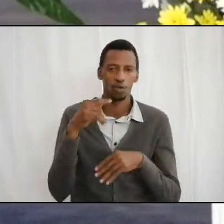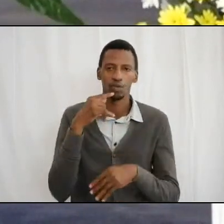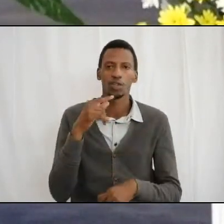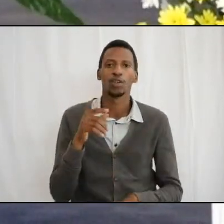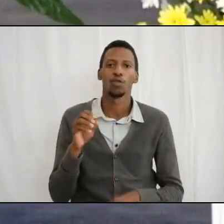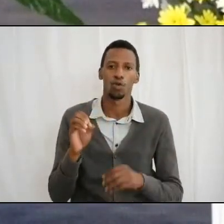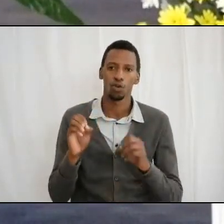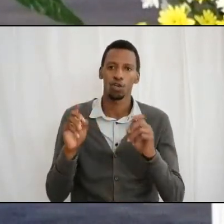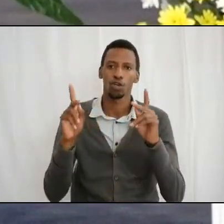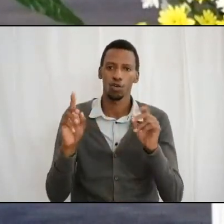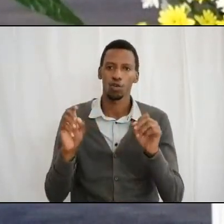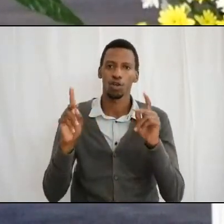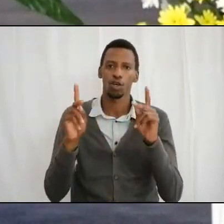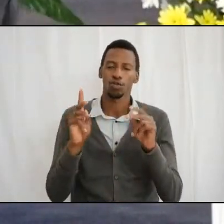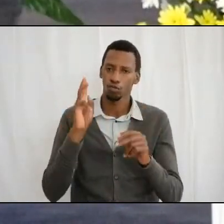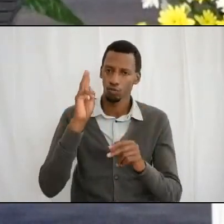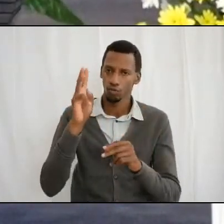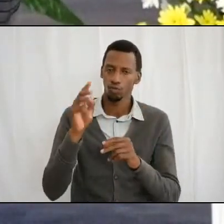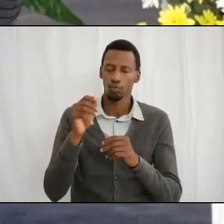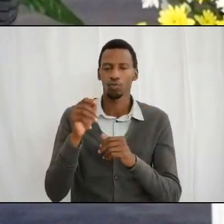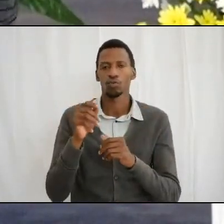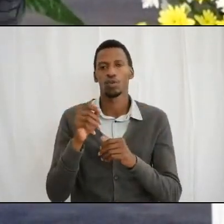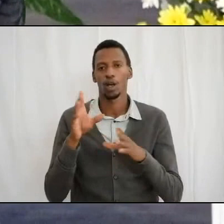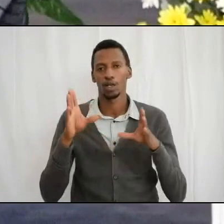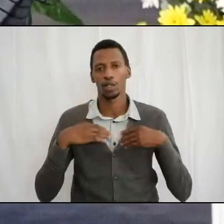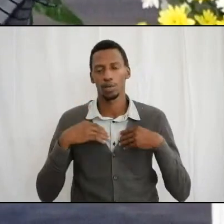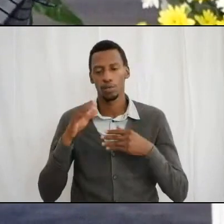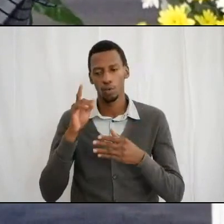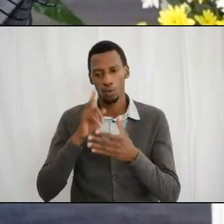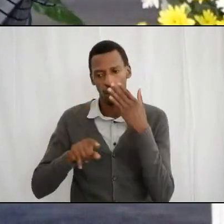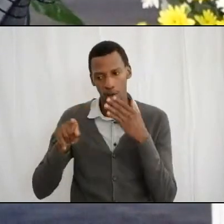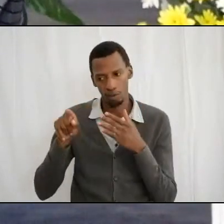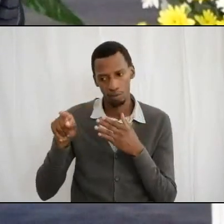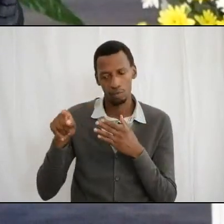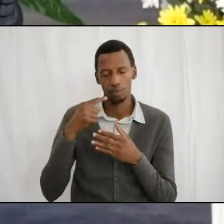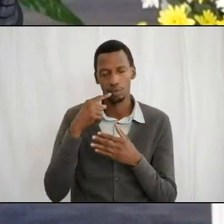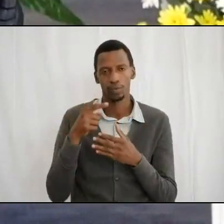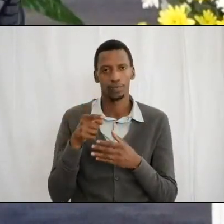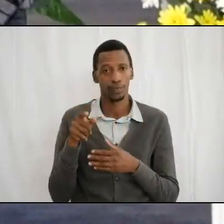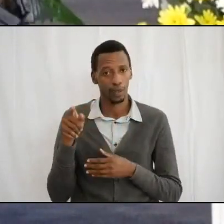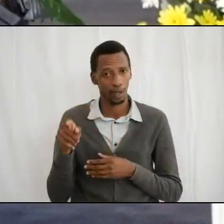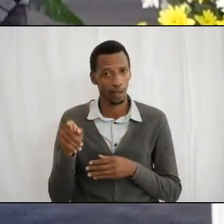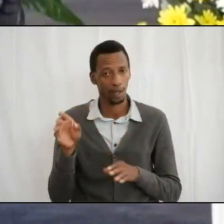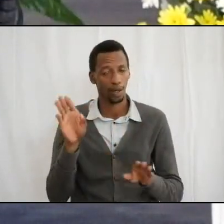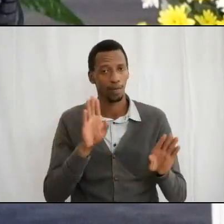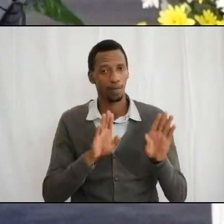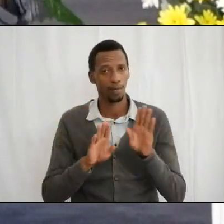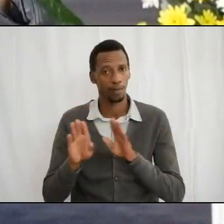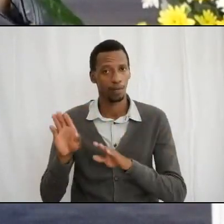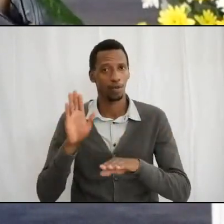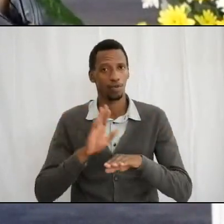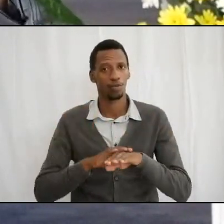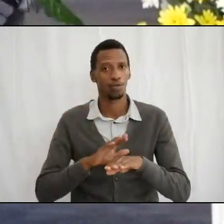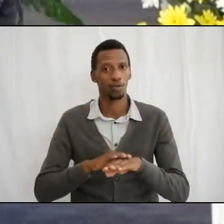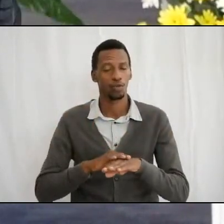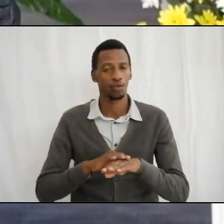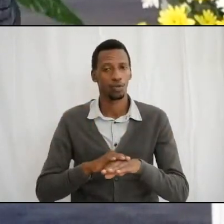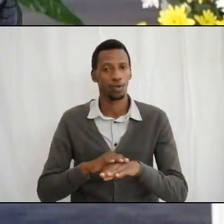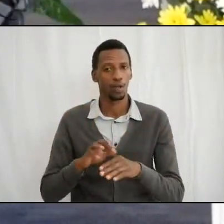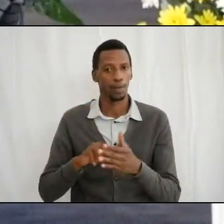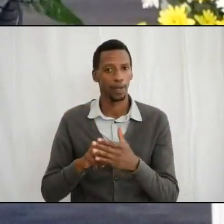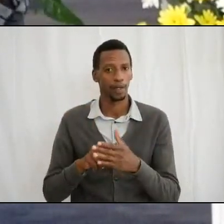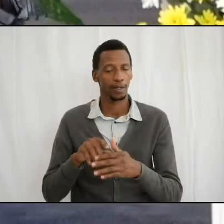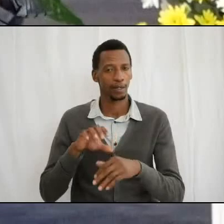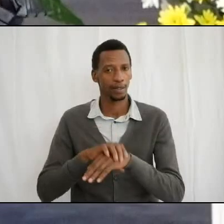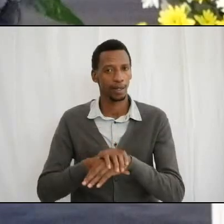do what you say. That is moral authority. And that takes time to build.